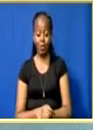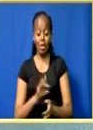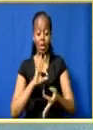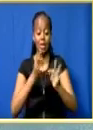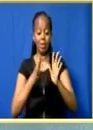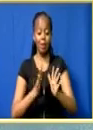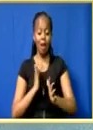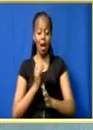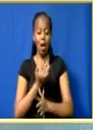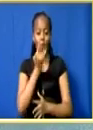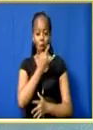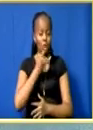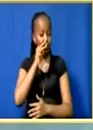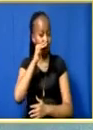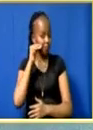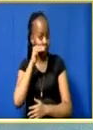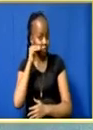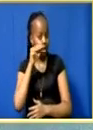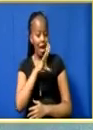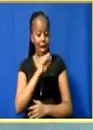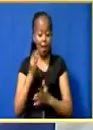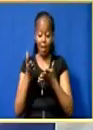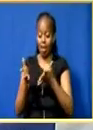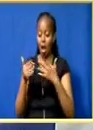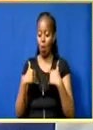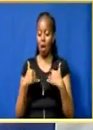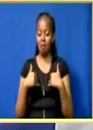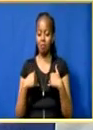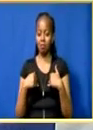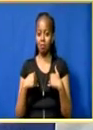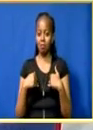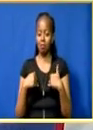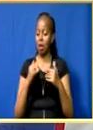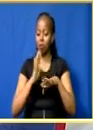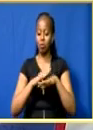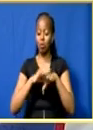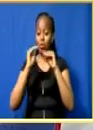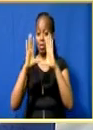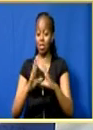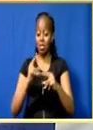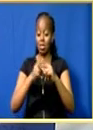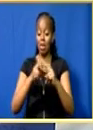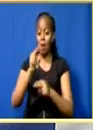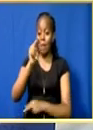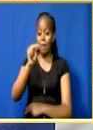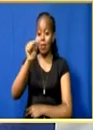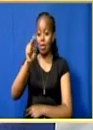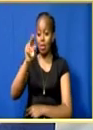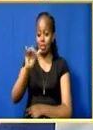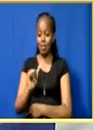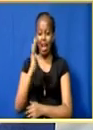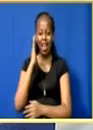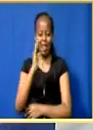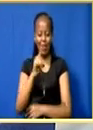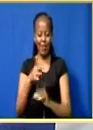sign language interpreter's name is Maureen Njuguna. And on my right, I have the very lovely teacher Nancy Nasa. Hello.